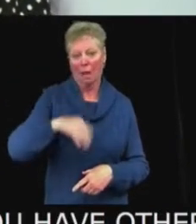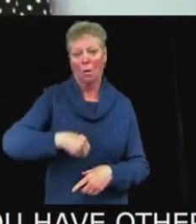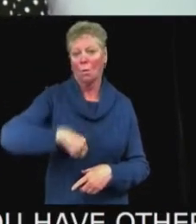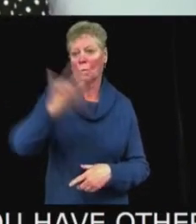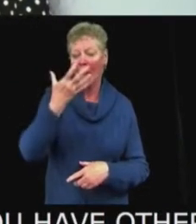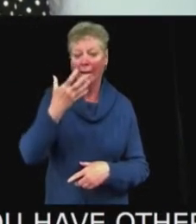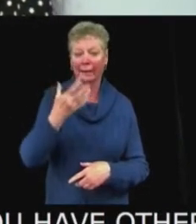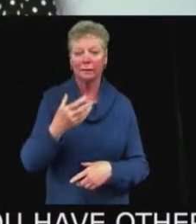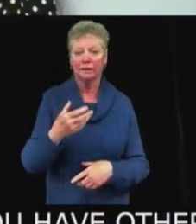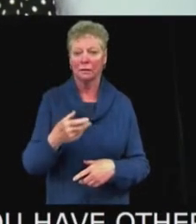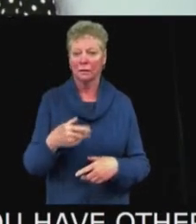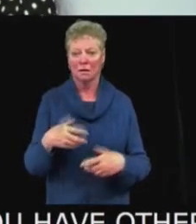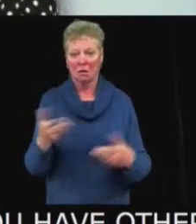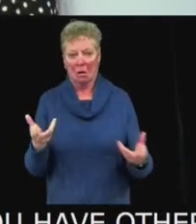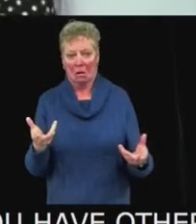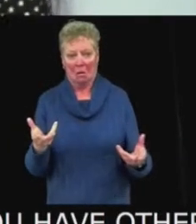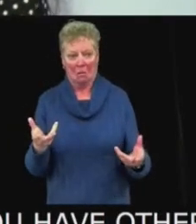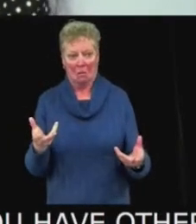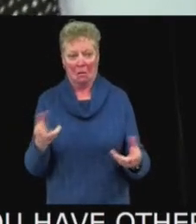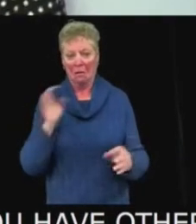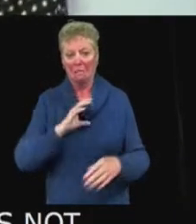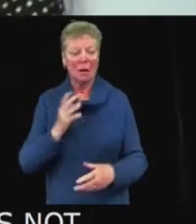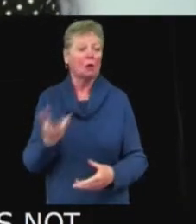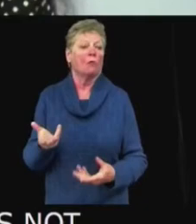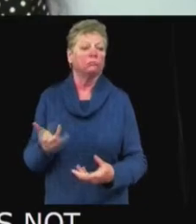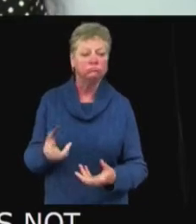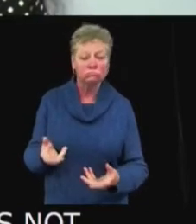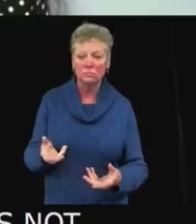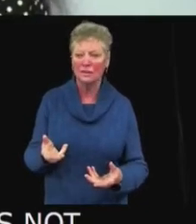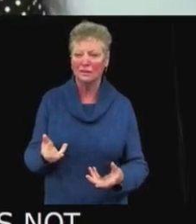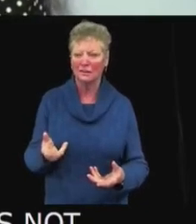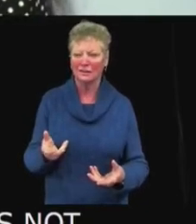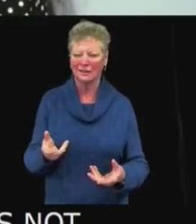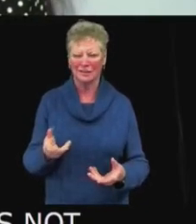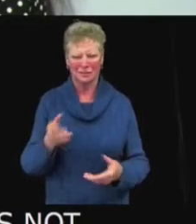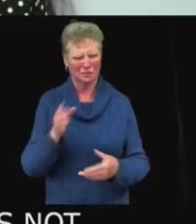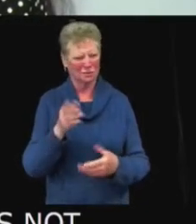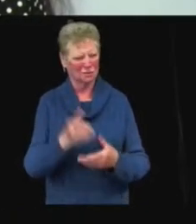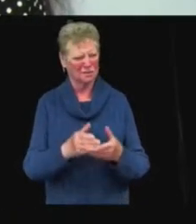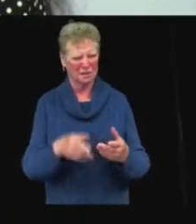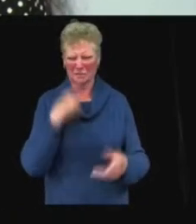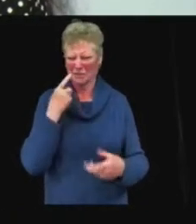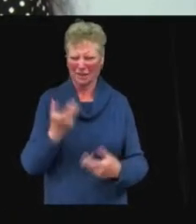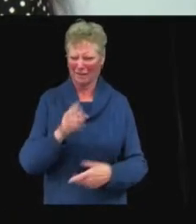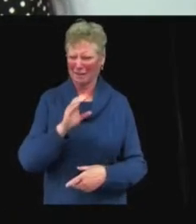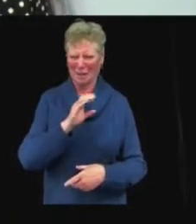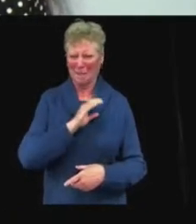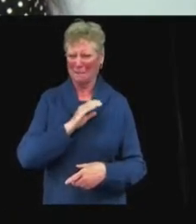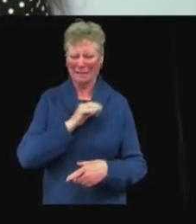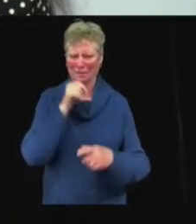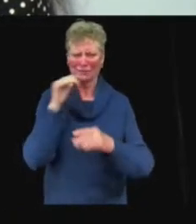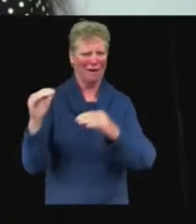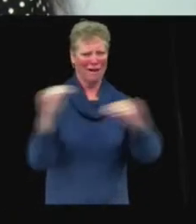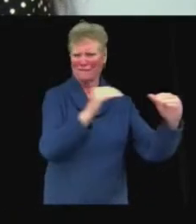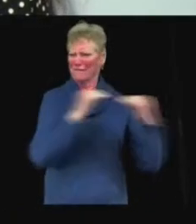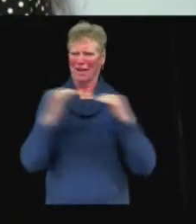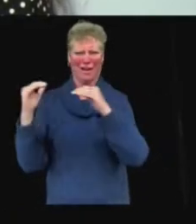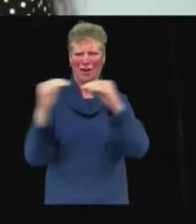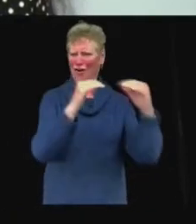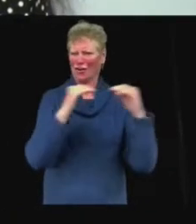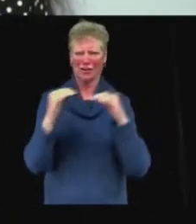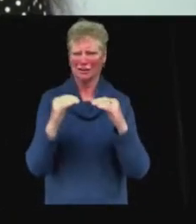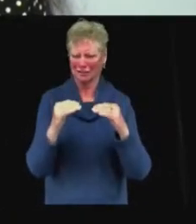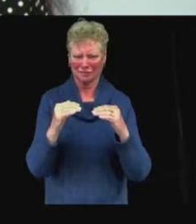and is not receiving any of the same police attention. So when people feel that the policing is disproportionate, it's being unfairly distributed to